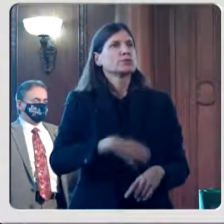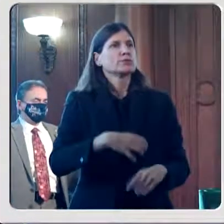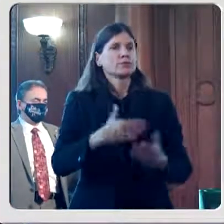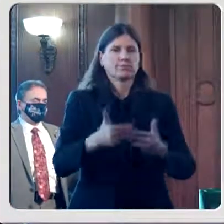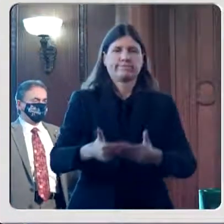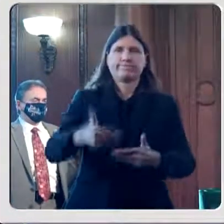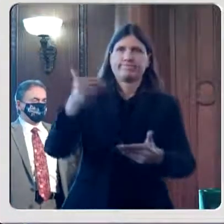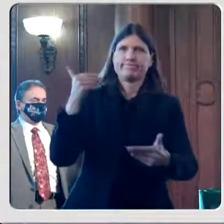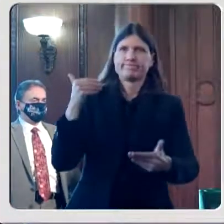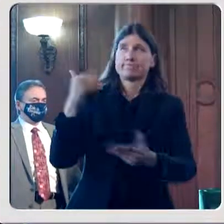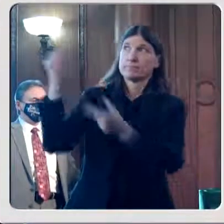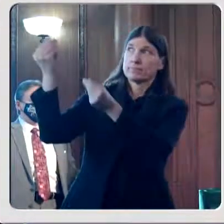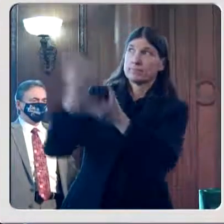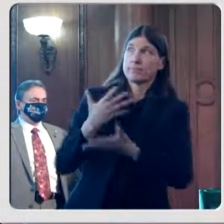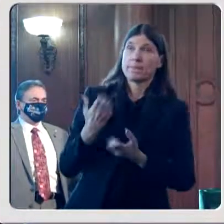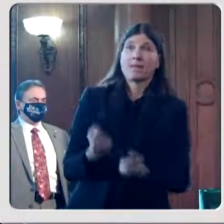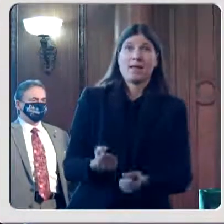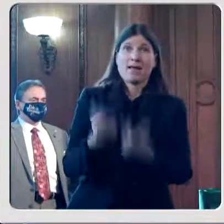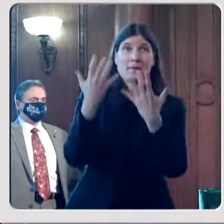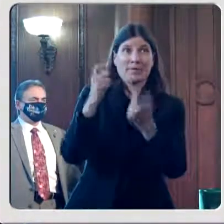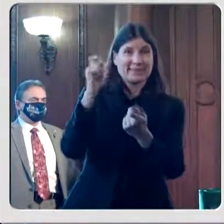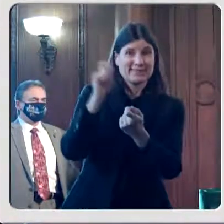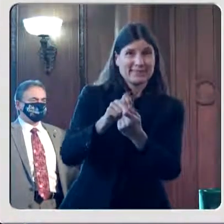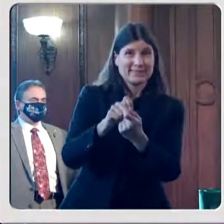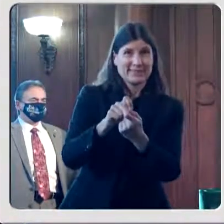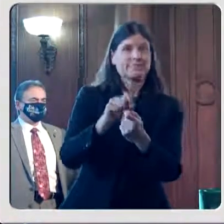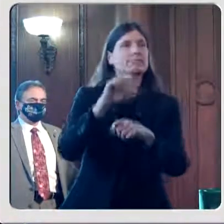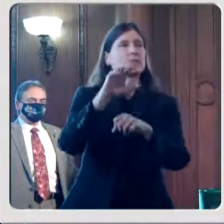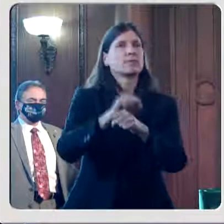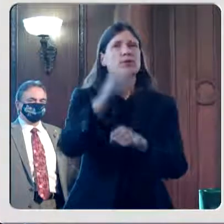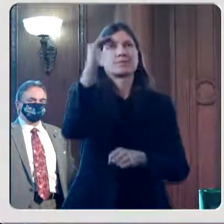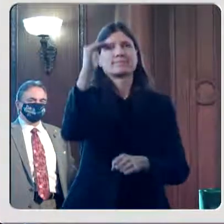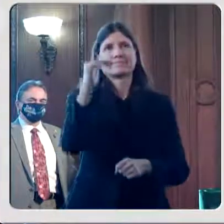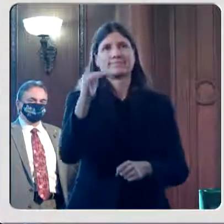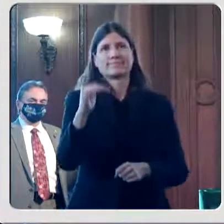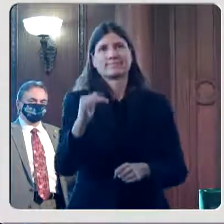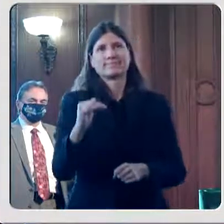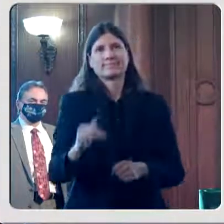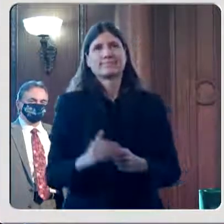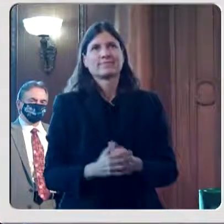maximum that we could distribute, but we're far from that right now. So how